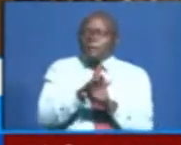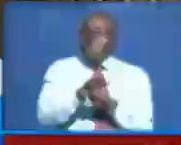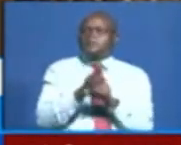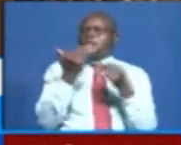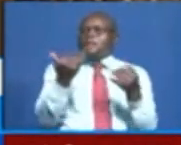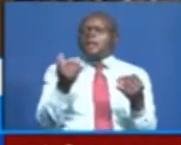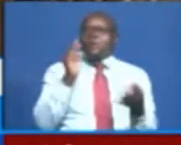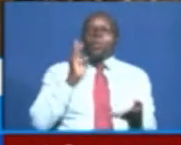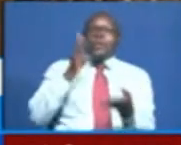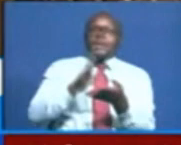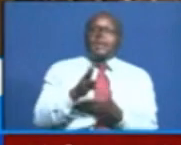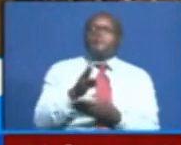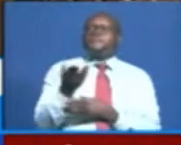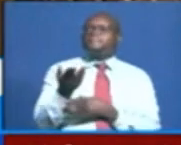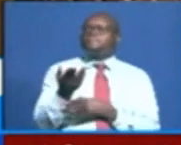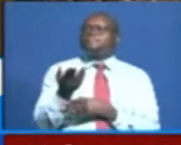witnessed